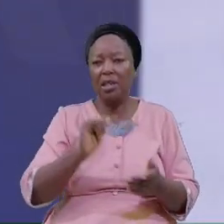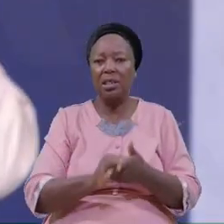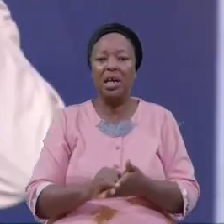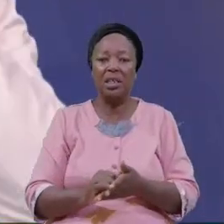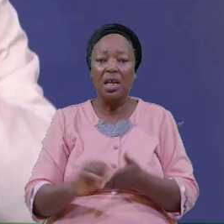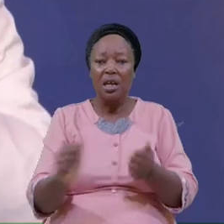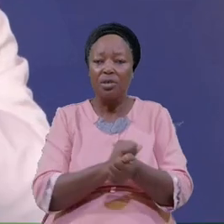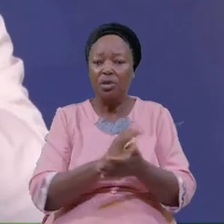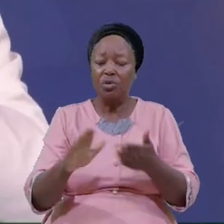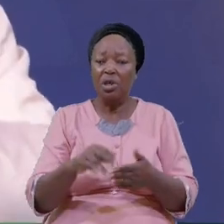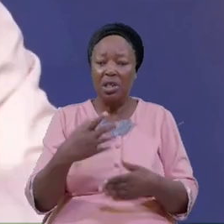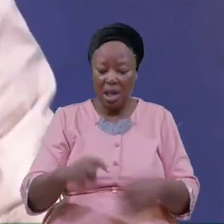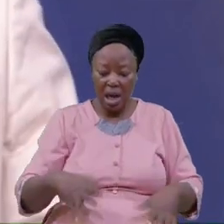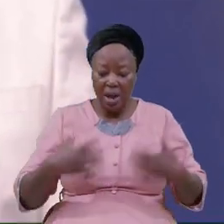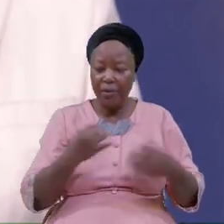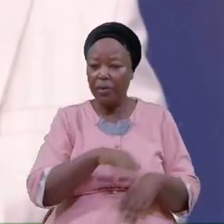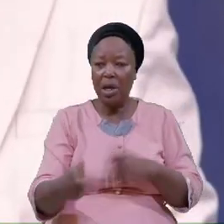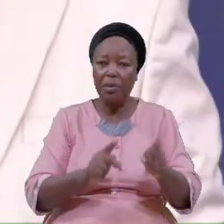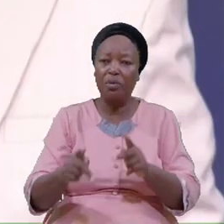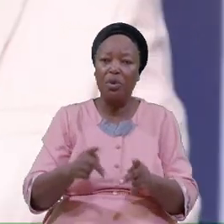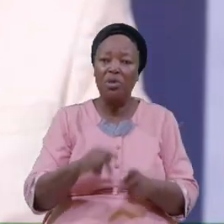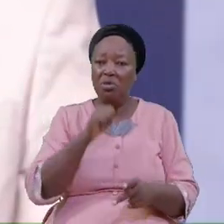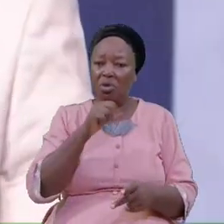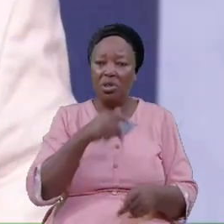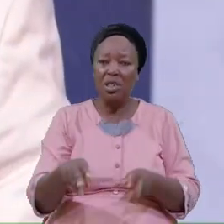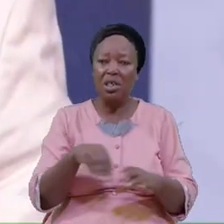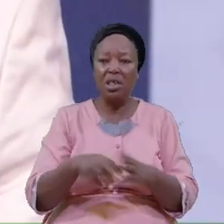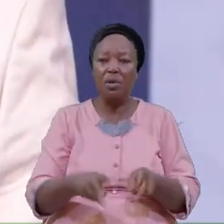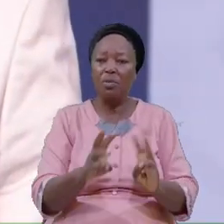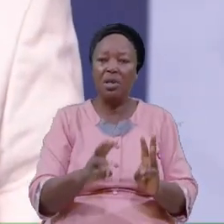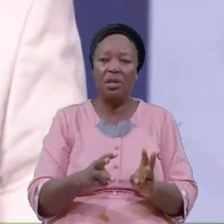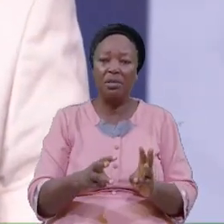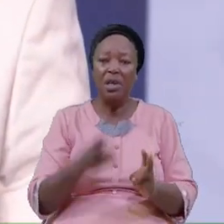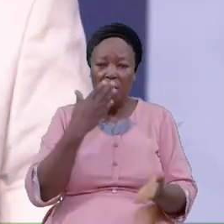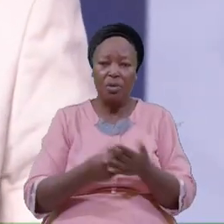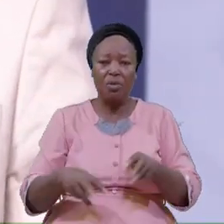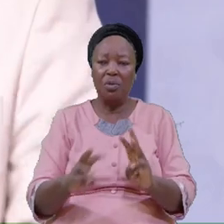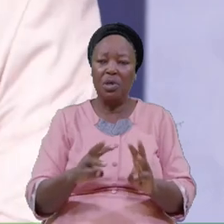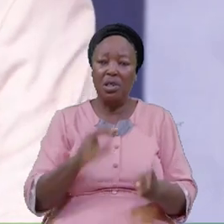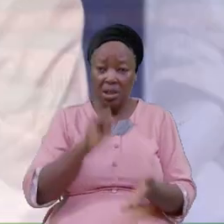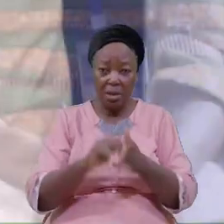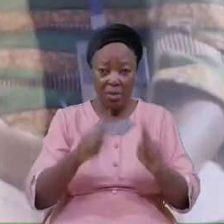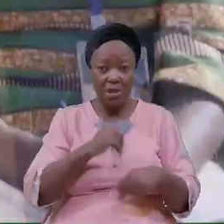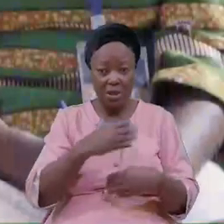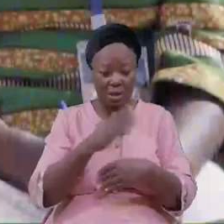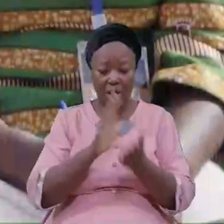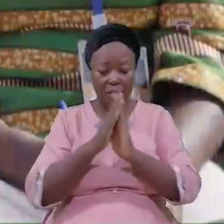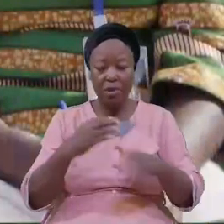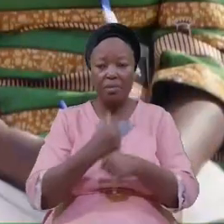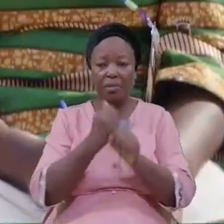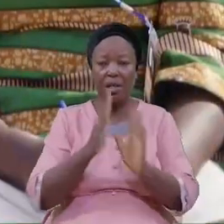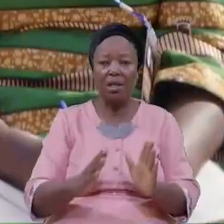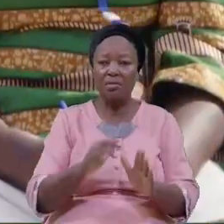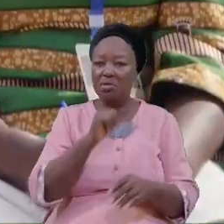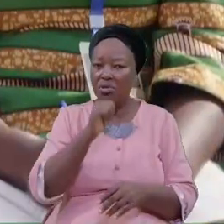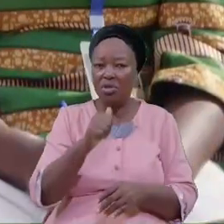people unnecessarily? Is that a peacemaker? No, not at all. Quand par ses actions, ce qui arrivait